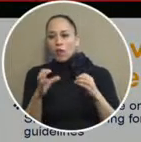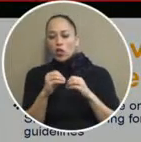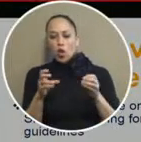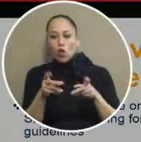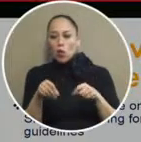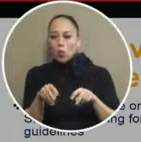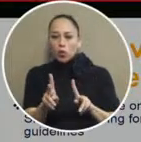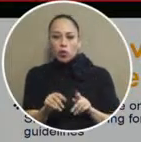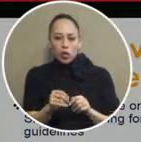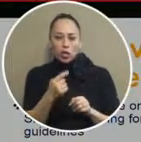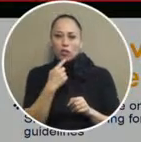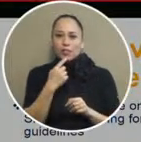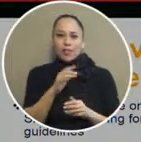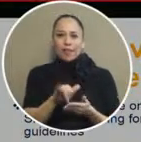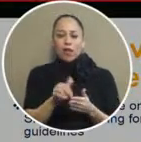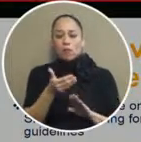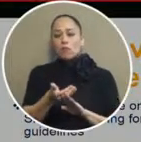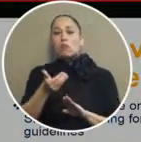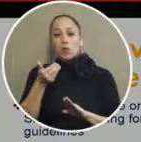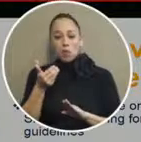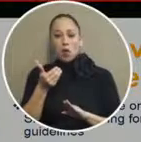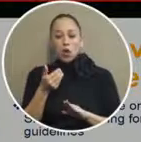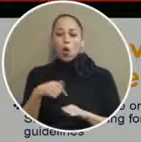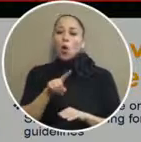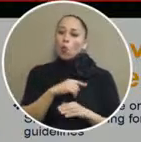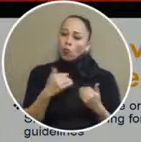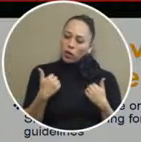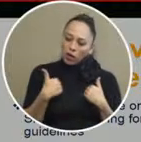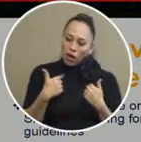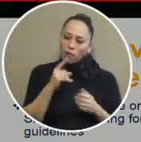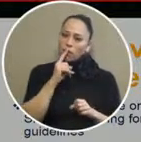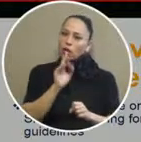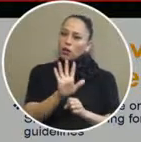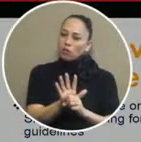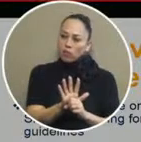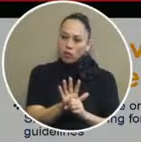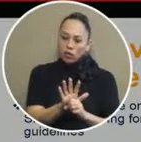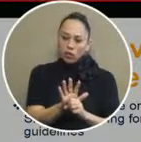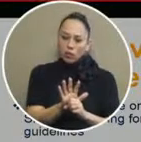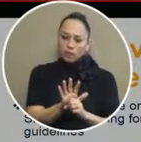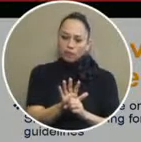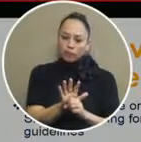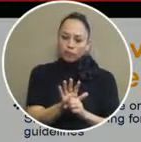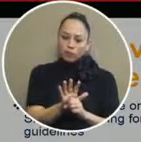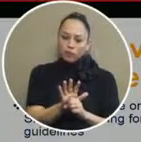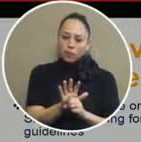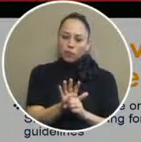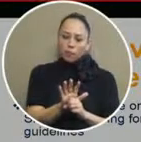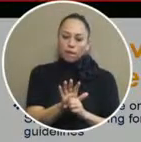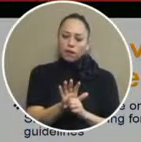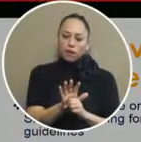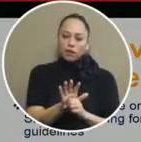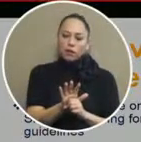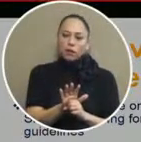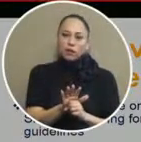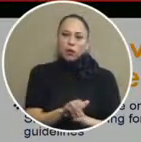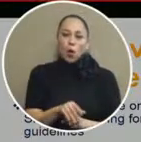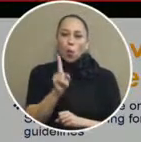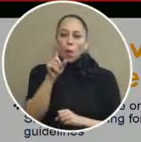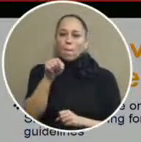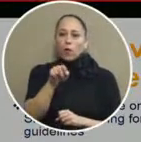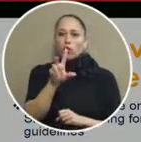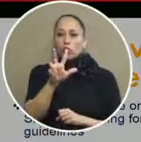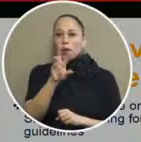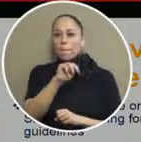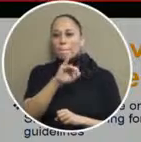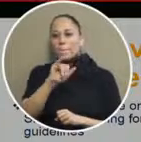this body and recognize them. We have committed just over or just about $1.3 million